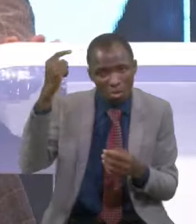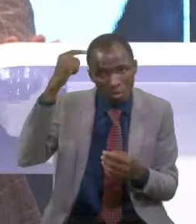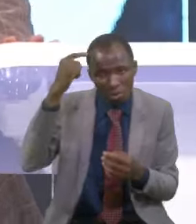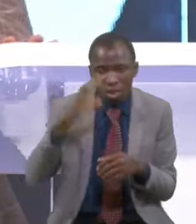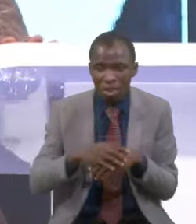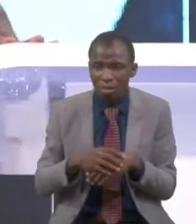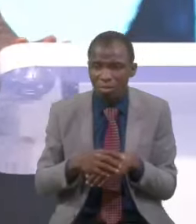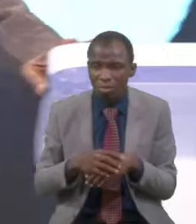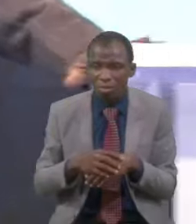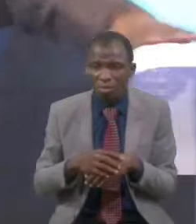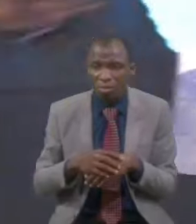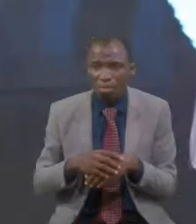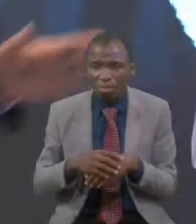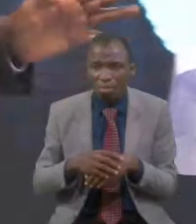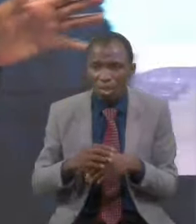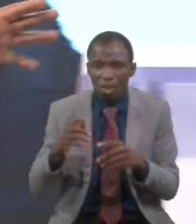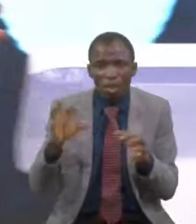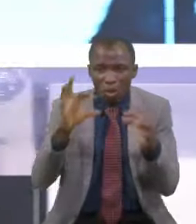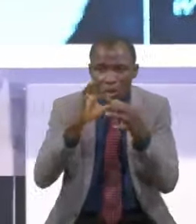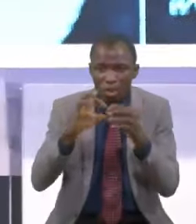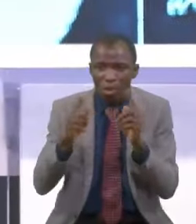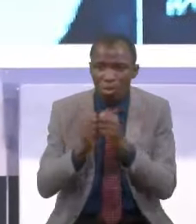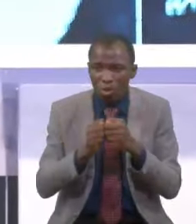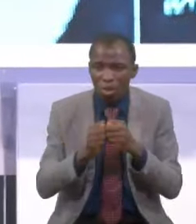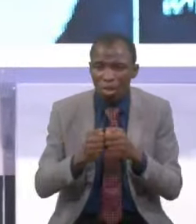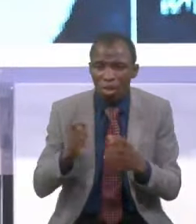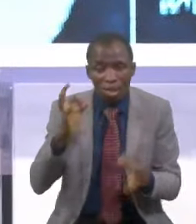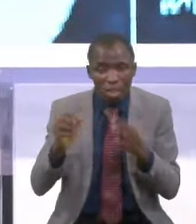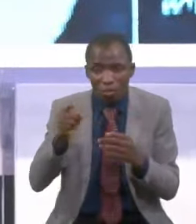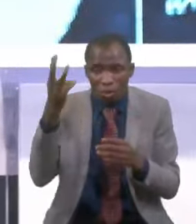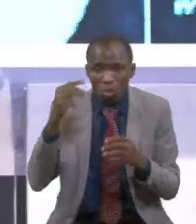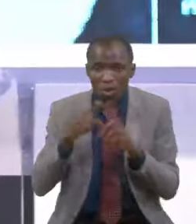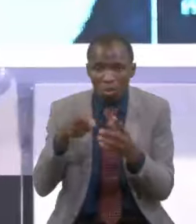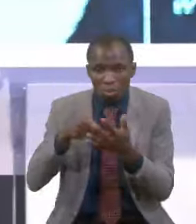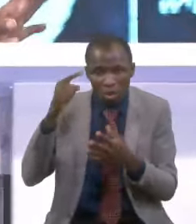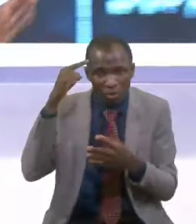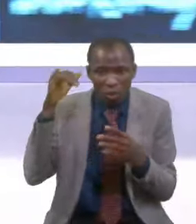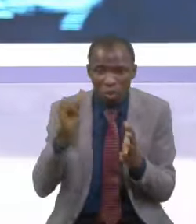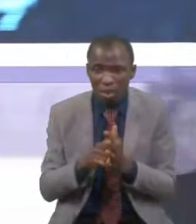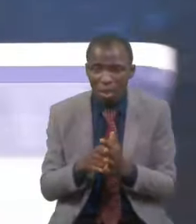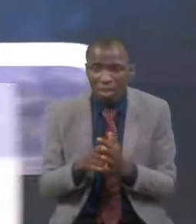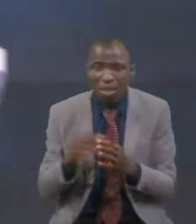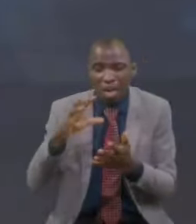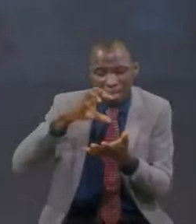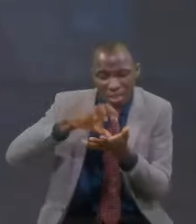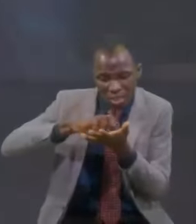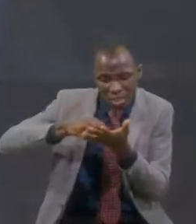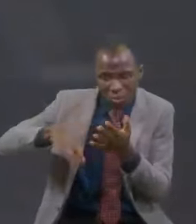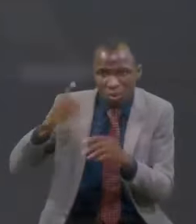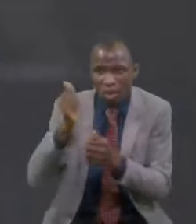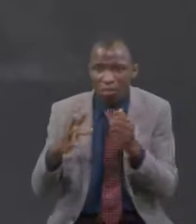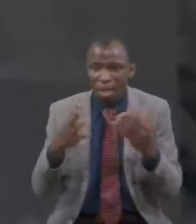brain connected together, if you were to pay for that and they remove everything and they bring a